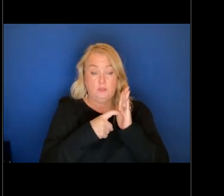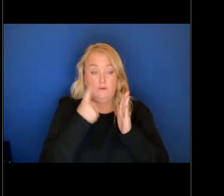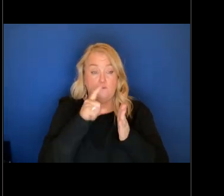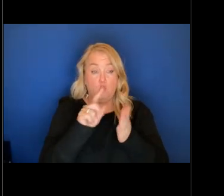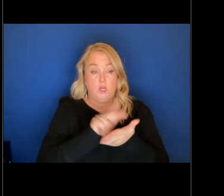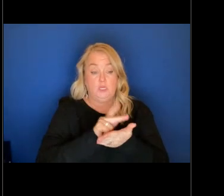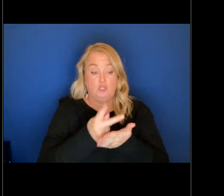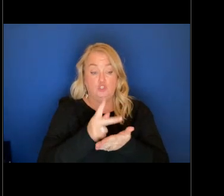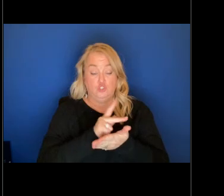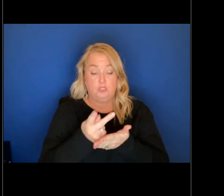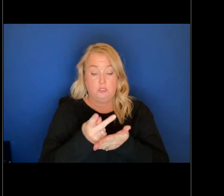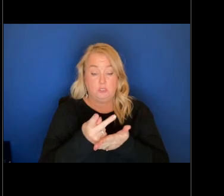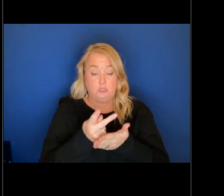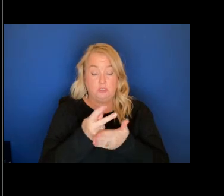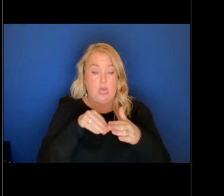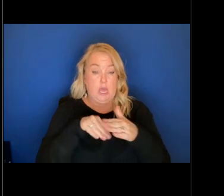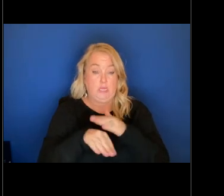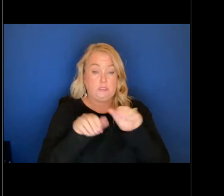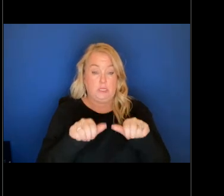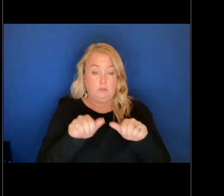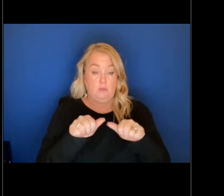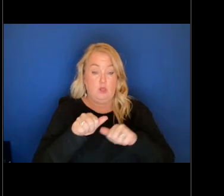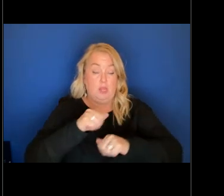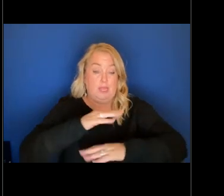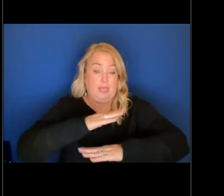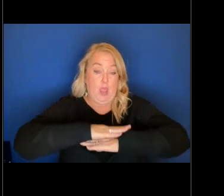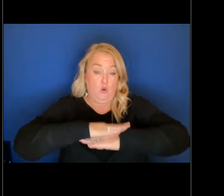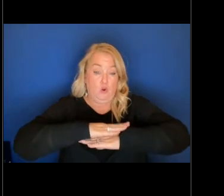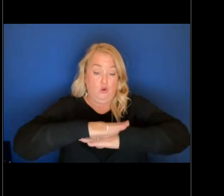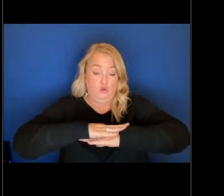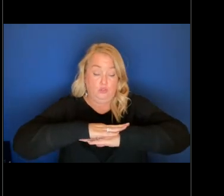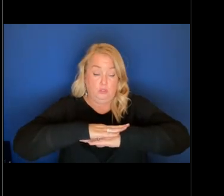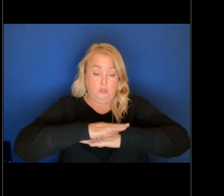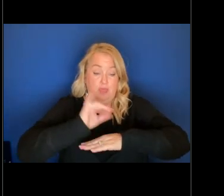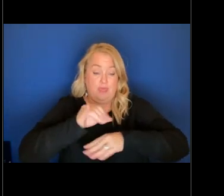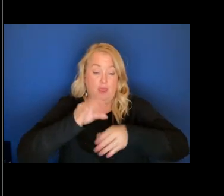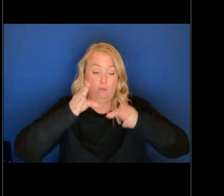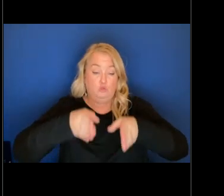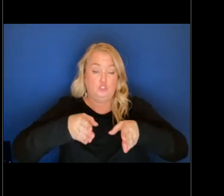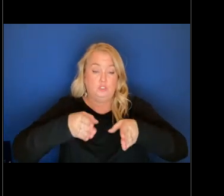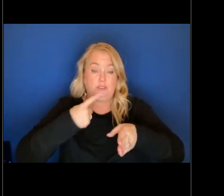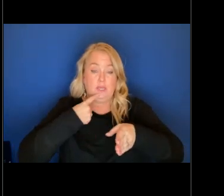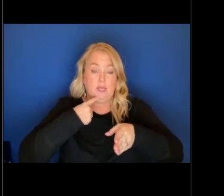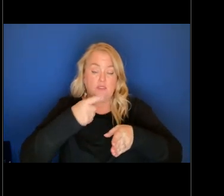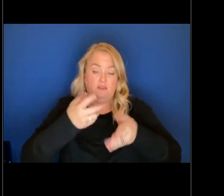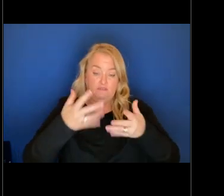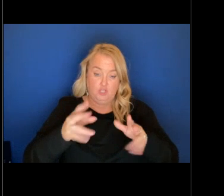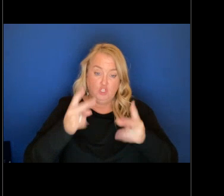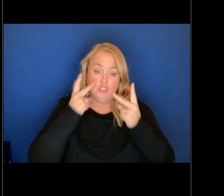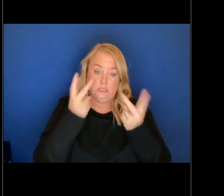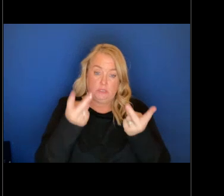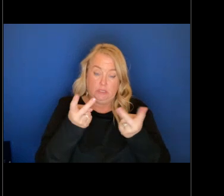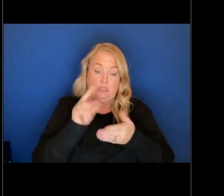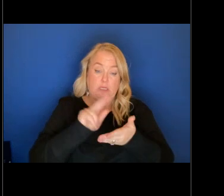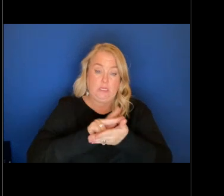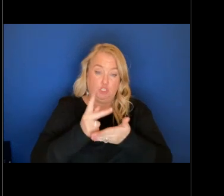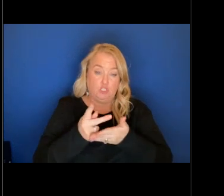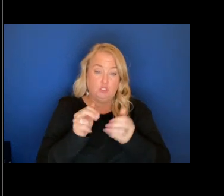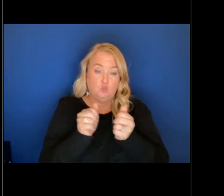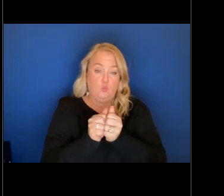have accessible counter spaces? This person says they have seen kitchens designed with